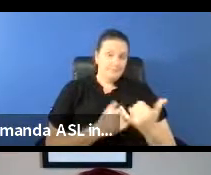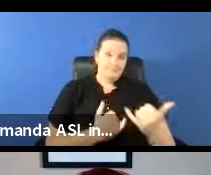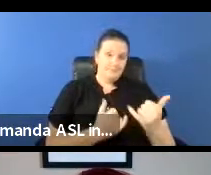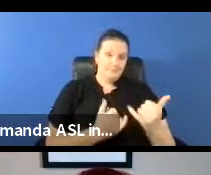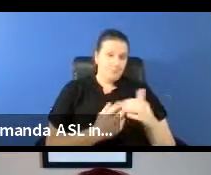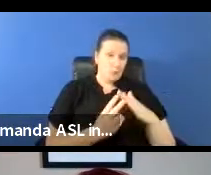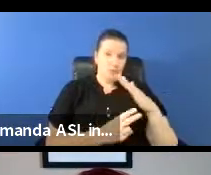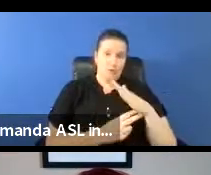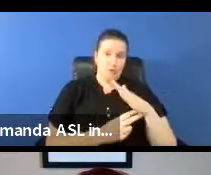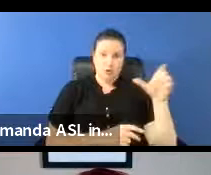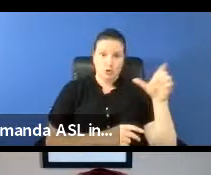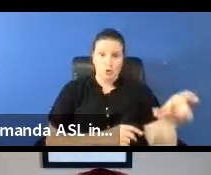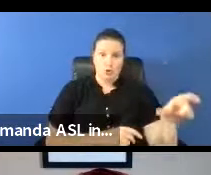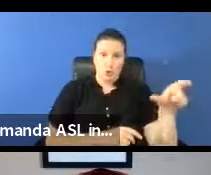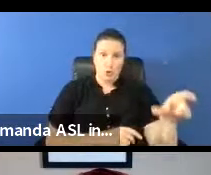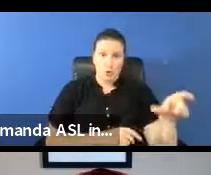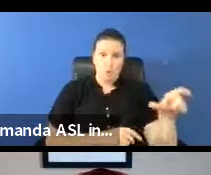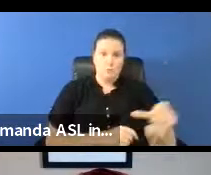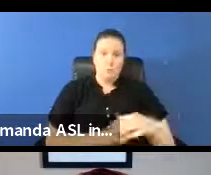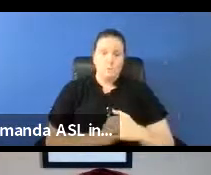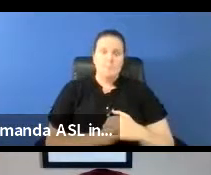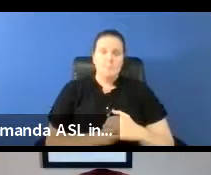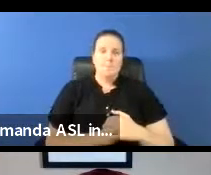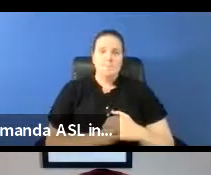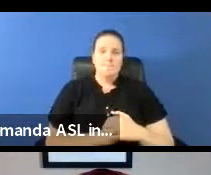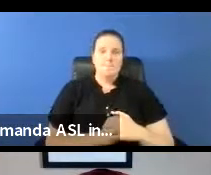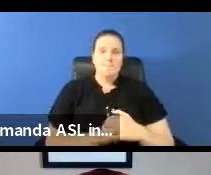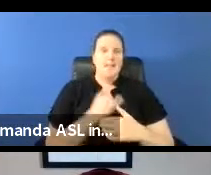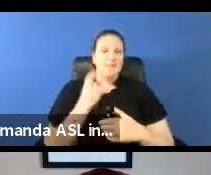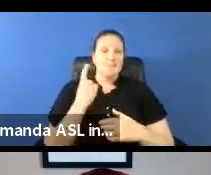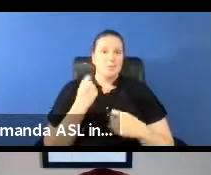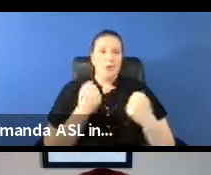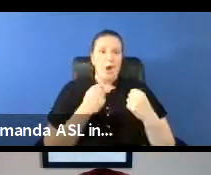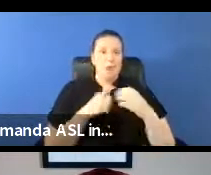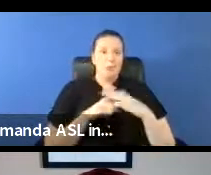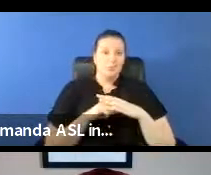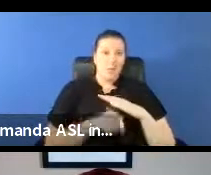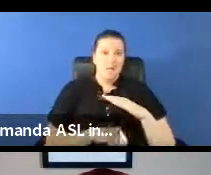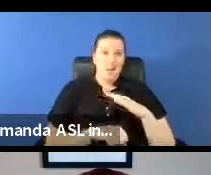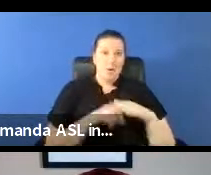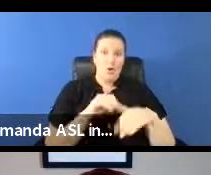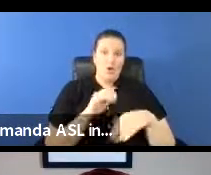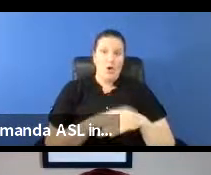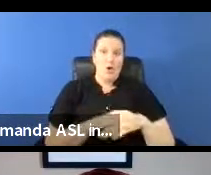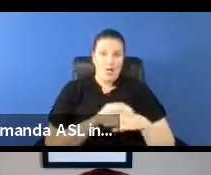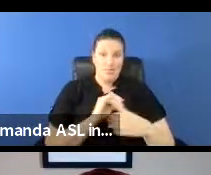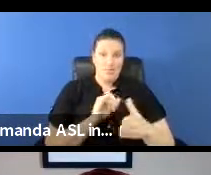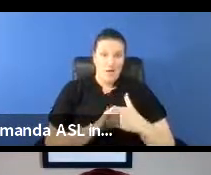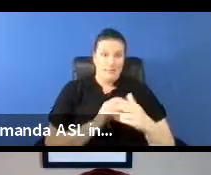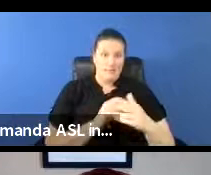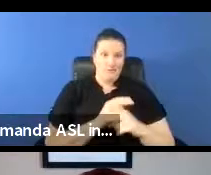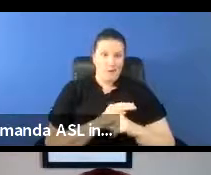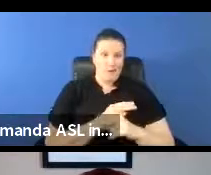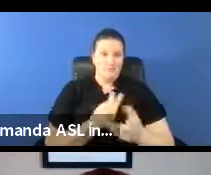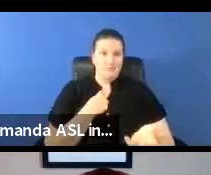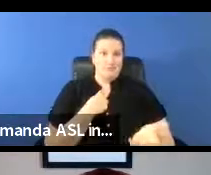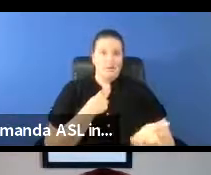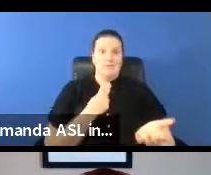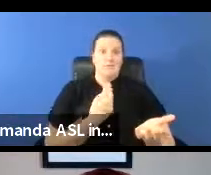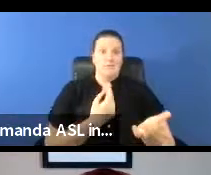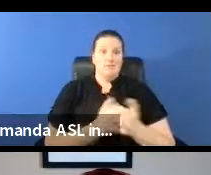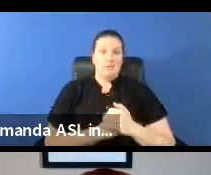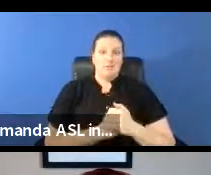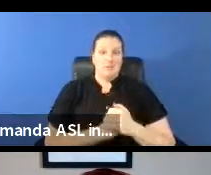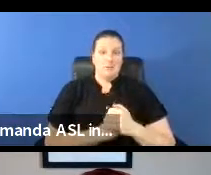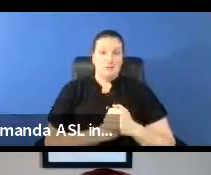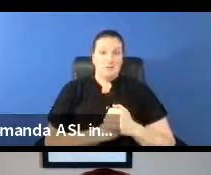bridge. And we know that when somebody breaks down on that segment of freeway, that